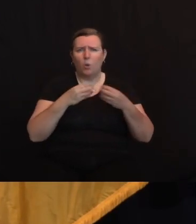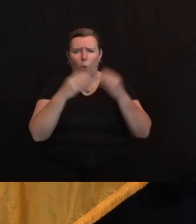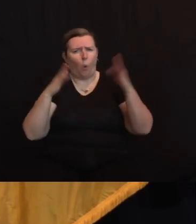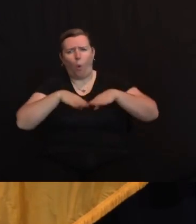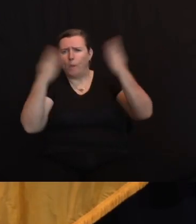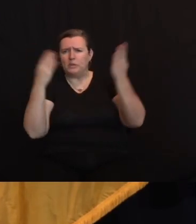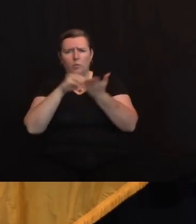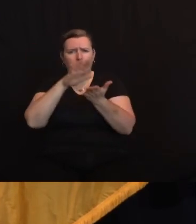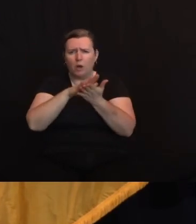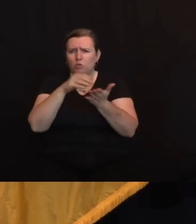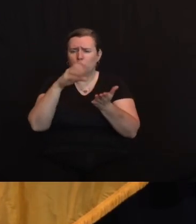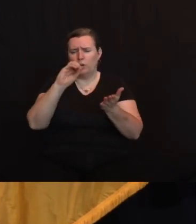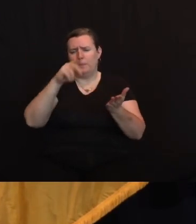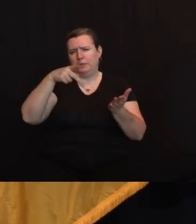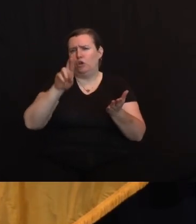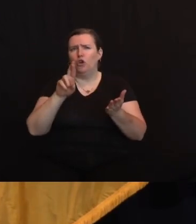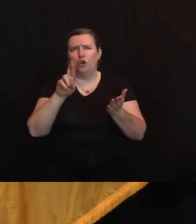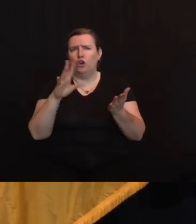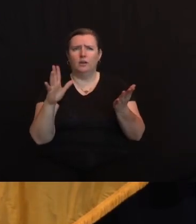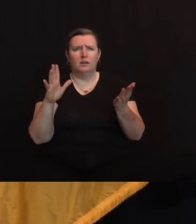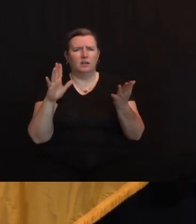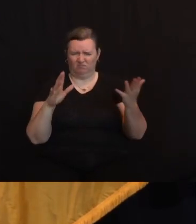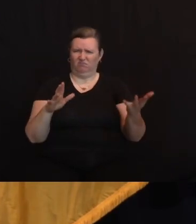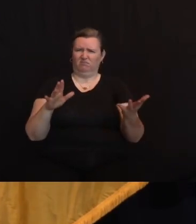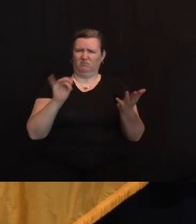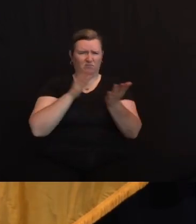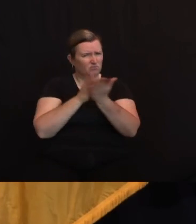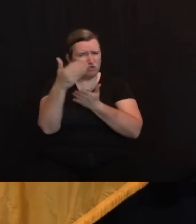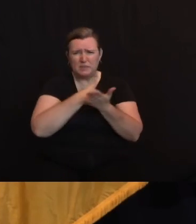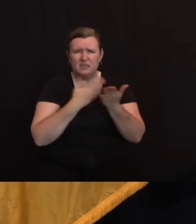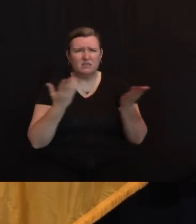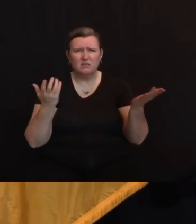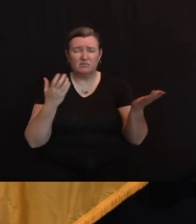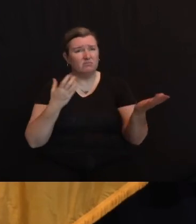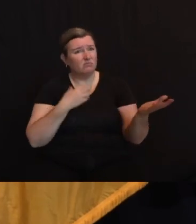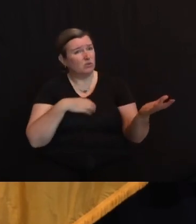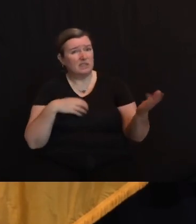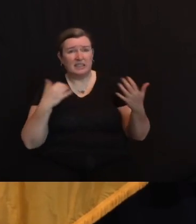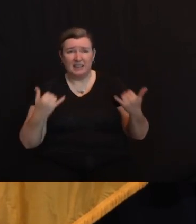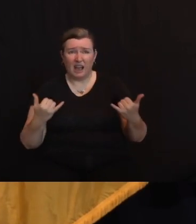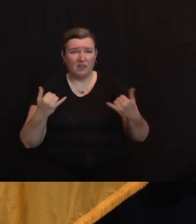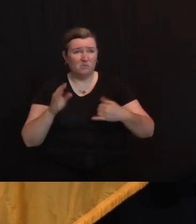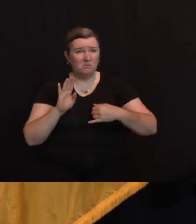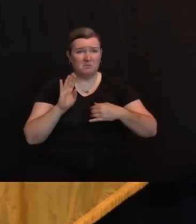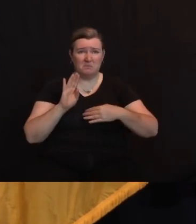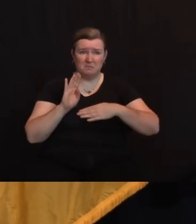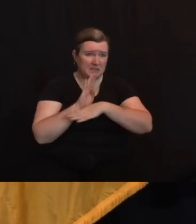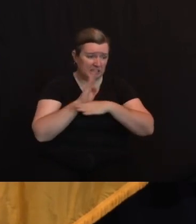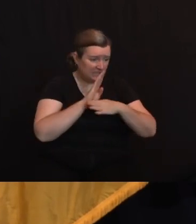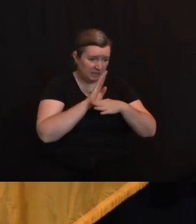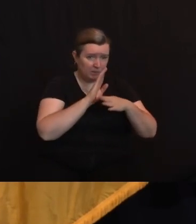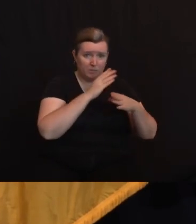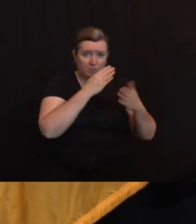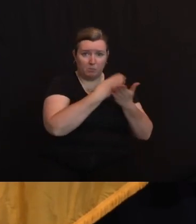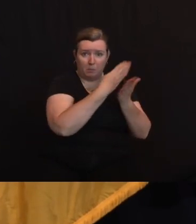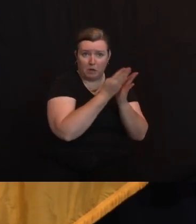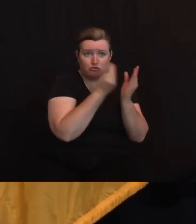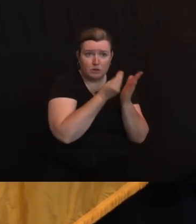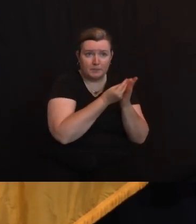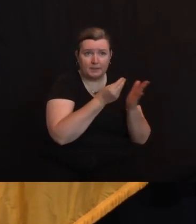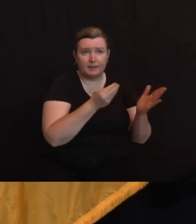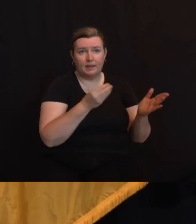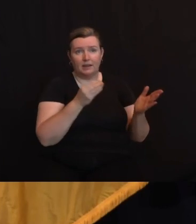If I wish we had had more luxury and more time on the clock on a budget. In fact, we've put forward an ethics package, which